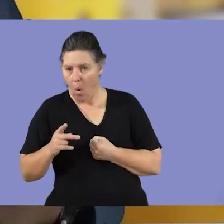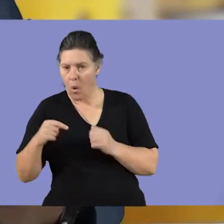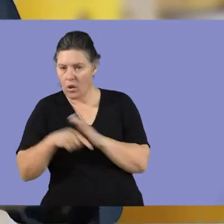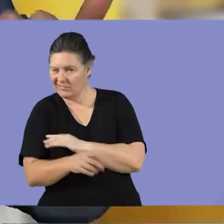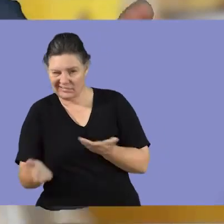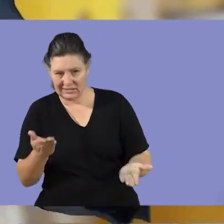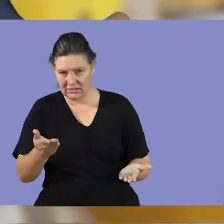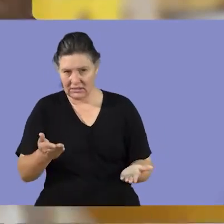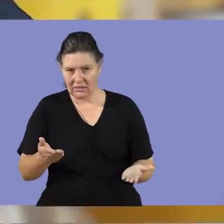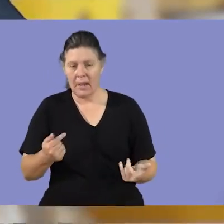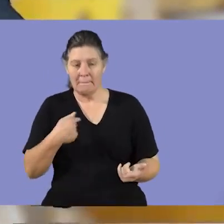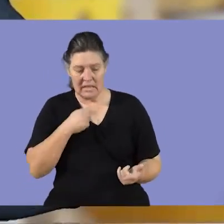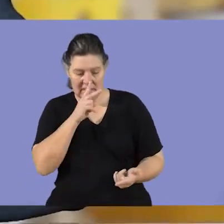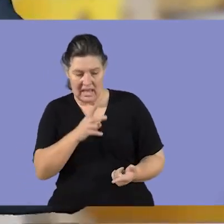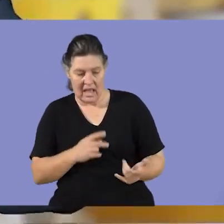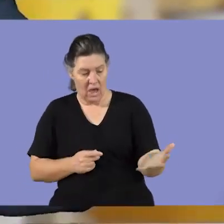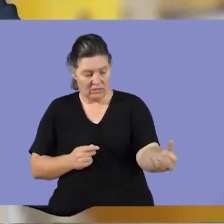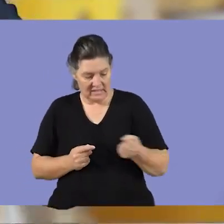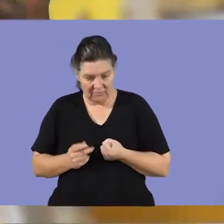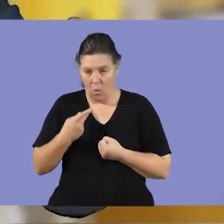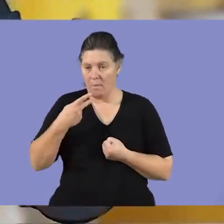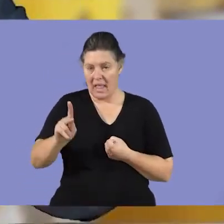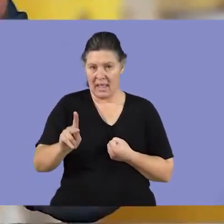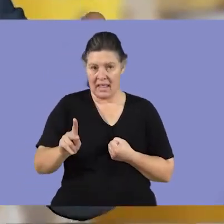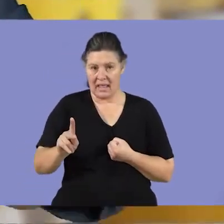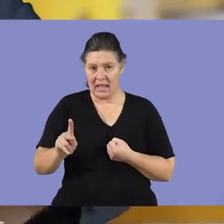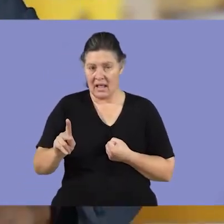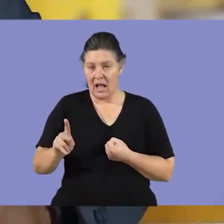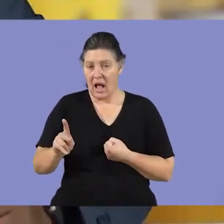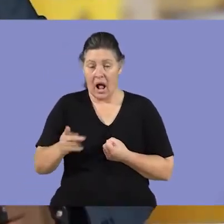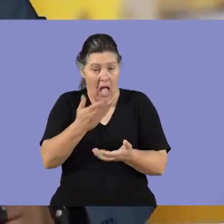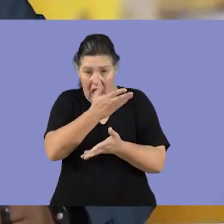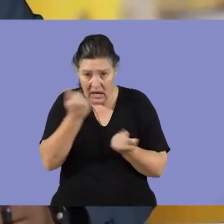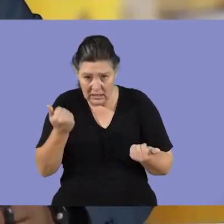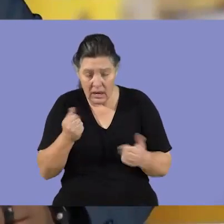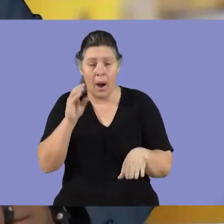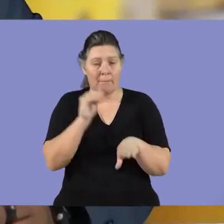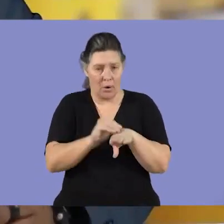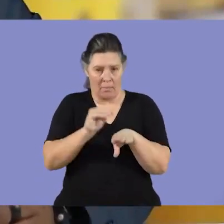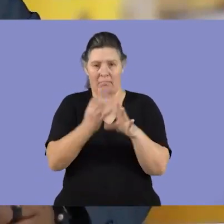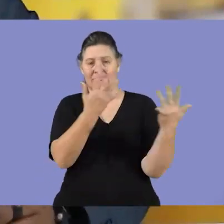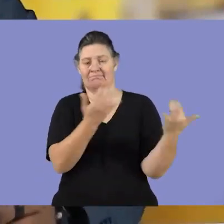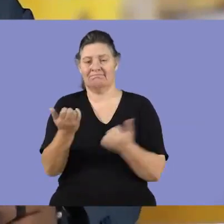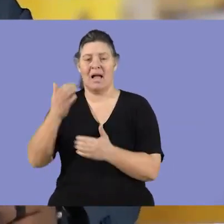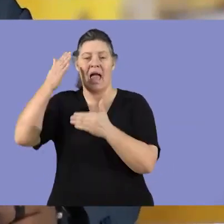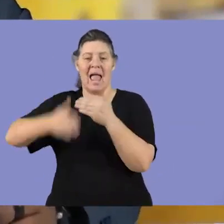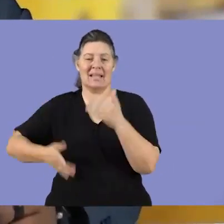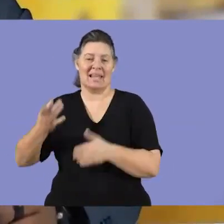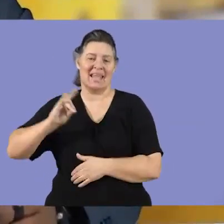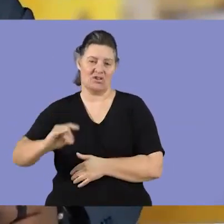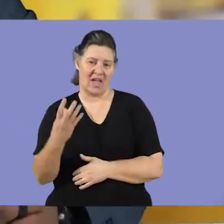able to tell whether the money was received or the money was paid, you'd have a problem in the calculation of the cash at the